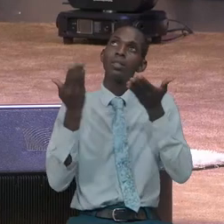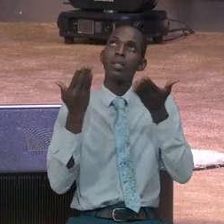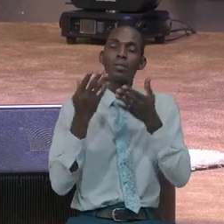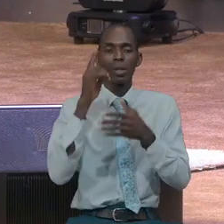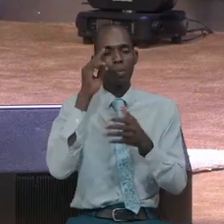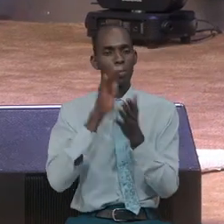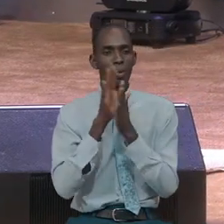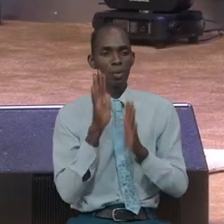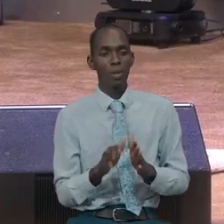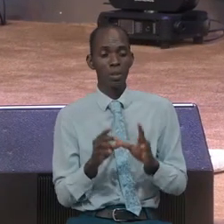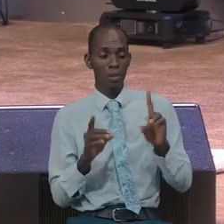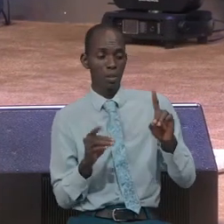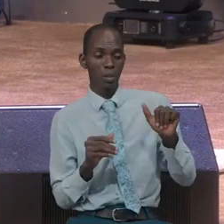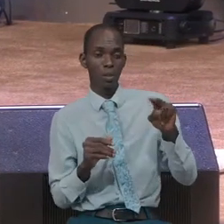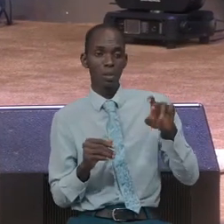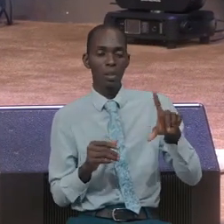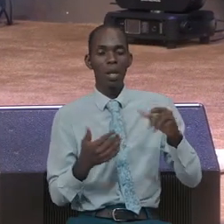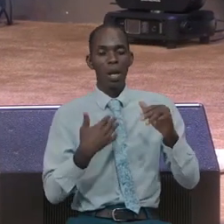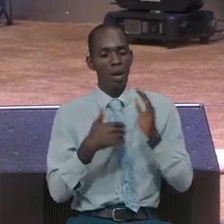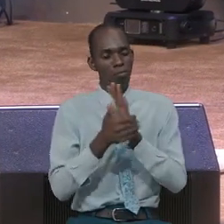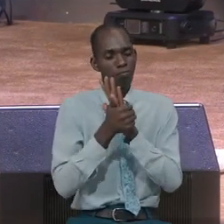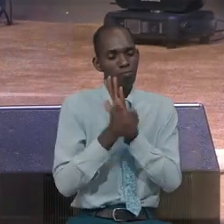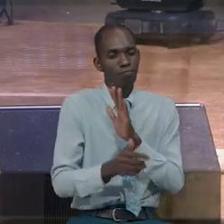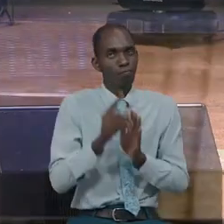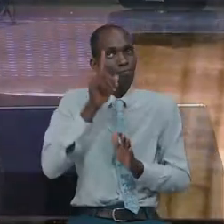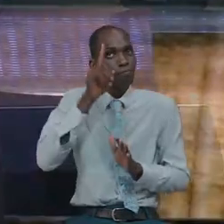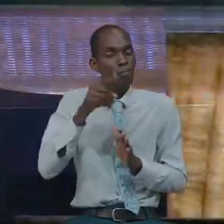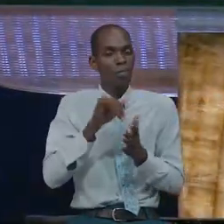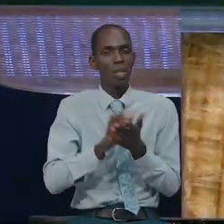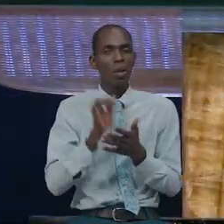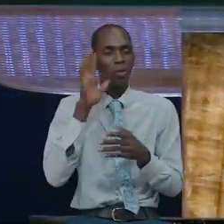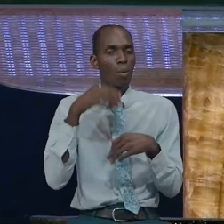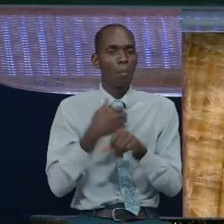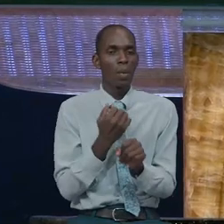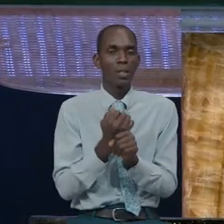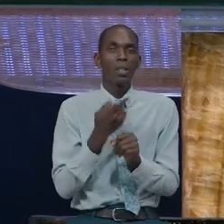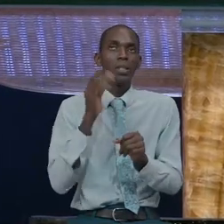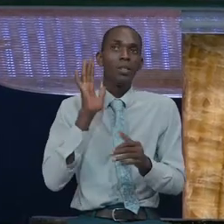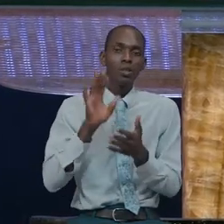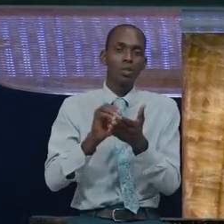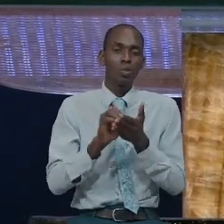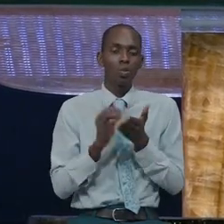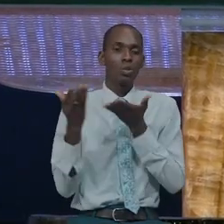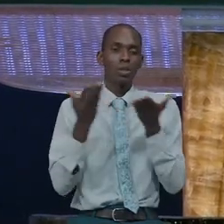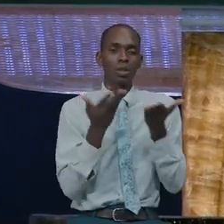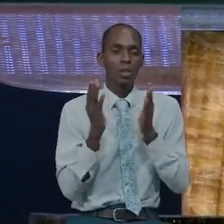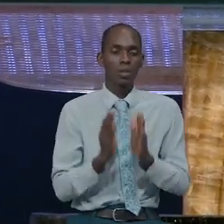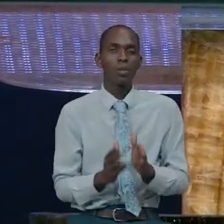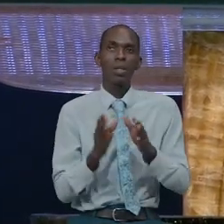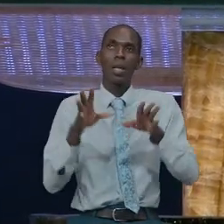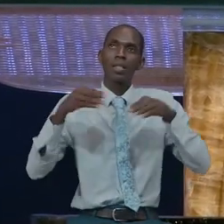the gifts and the skill that will make his service acceptable before men and